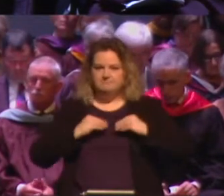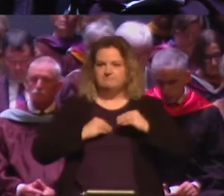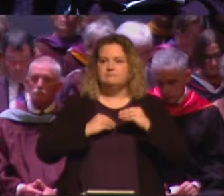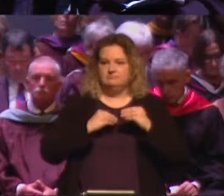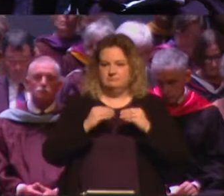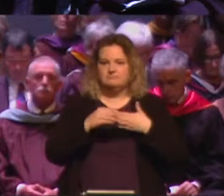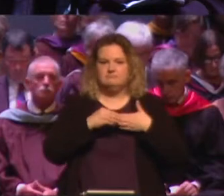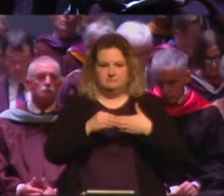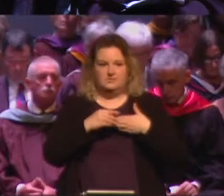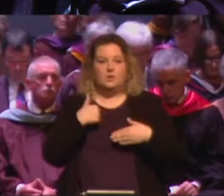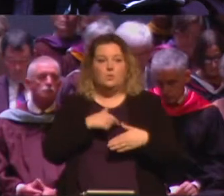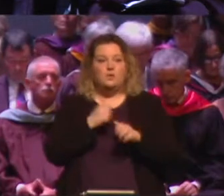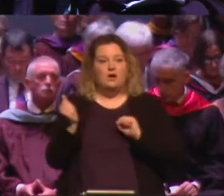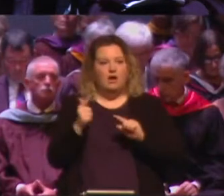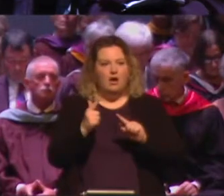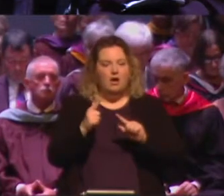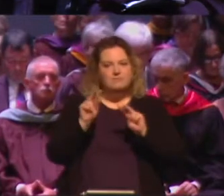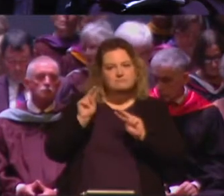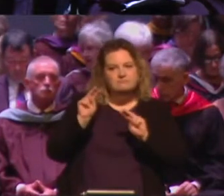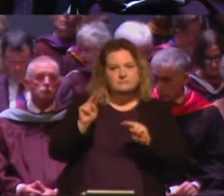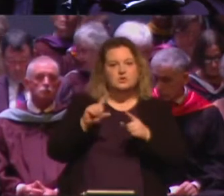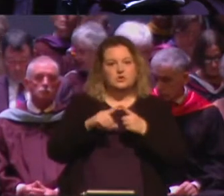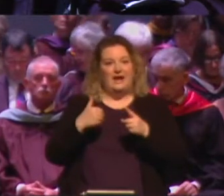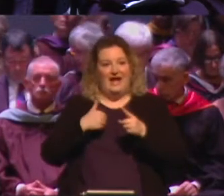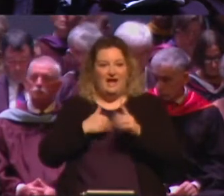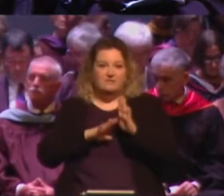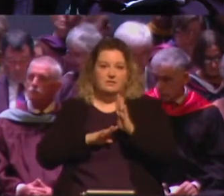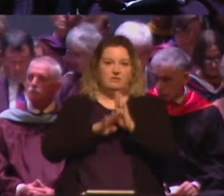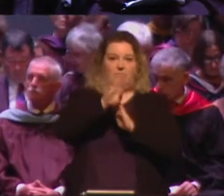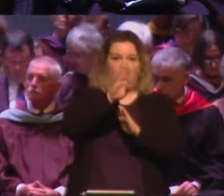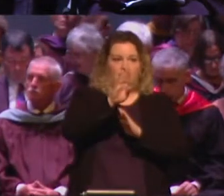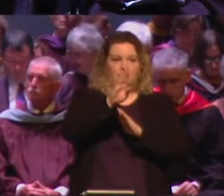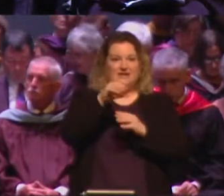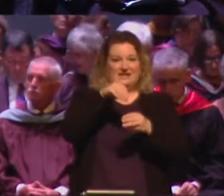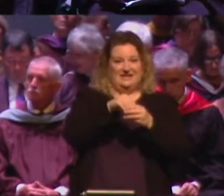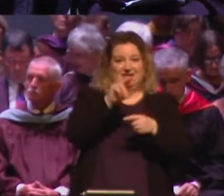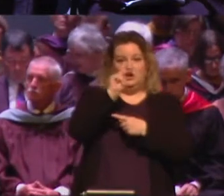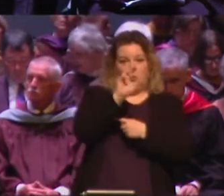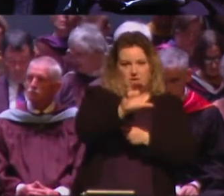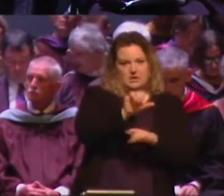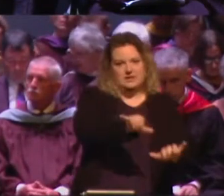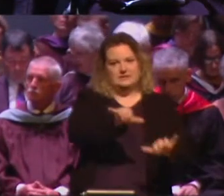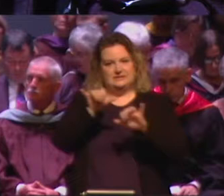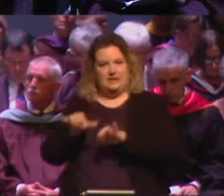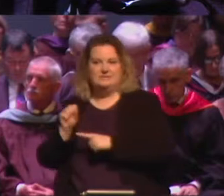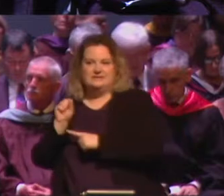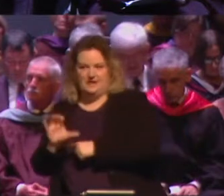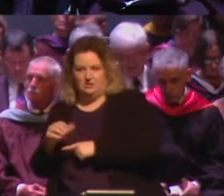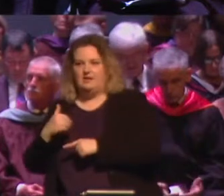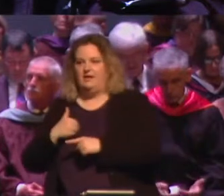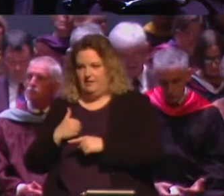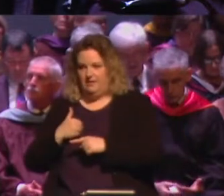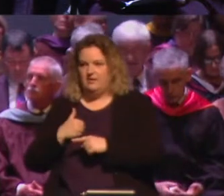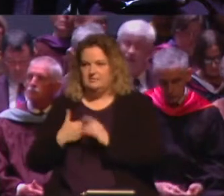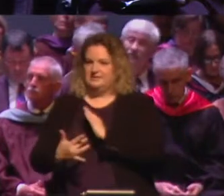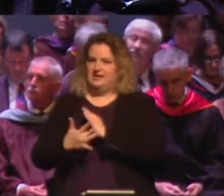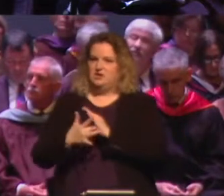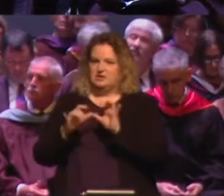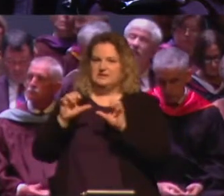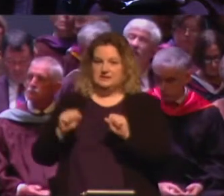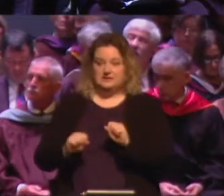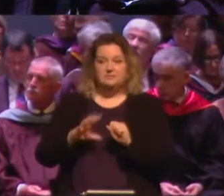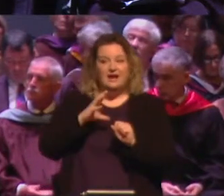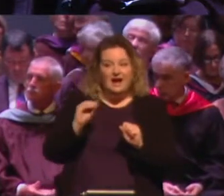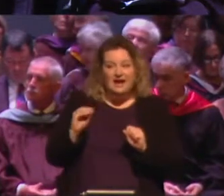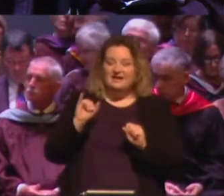We will all anticipate enjoying the same growth in North Carolina as the South Carolina technical system enjoyed, and it would be okay if he